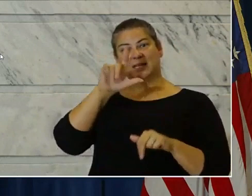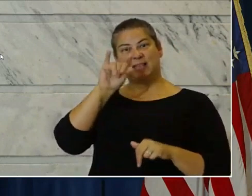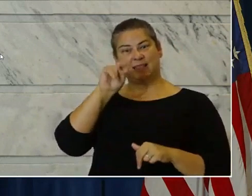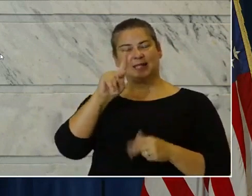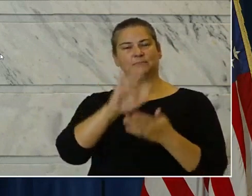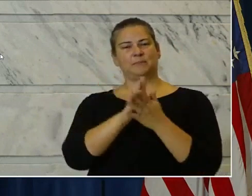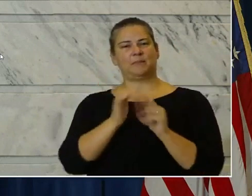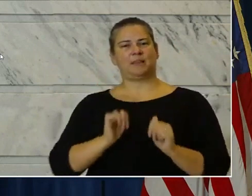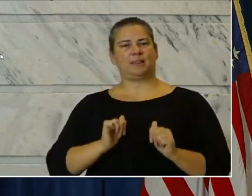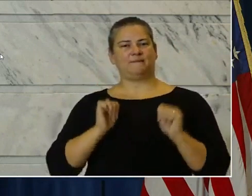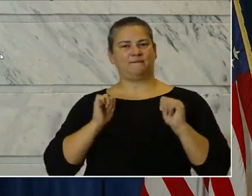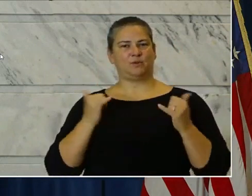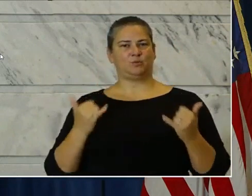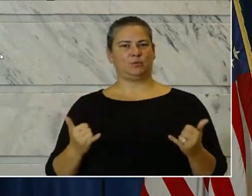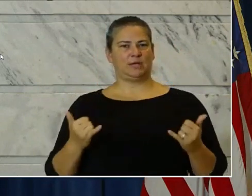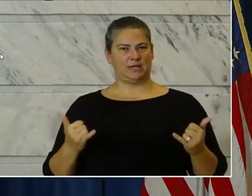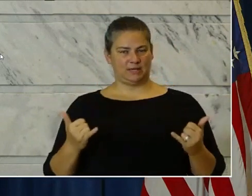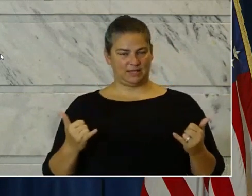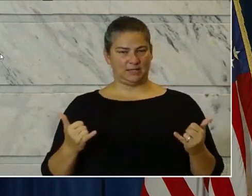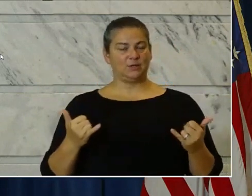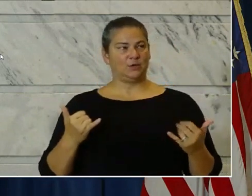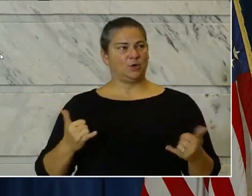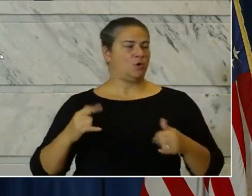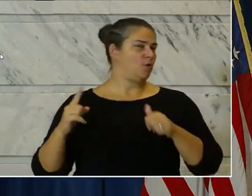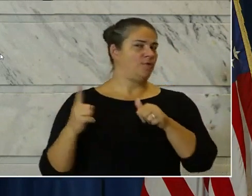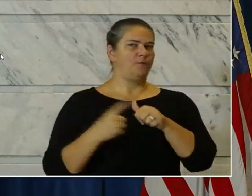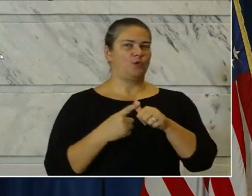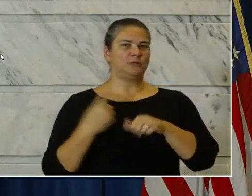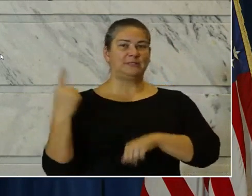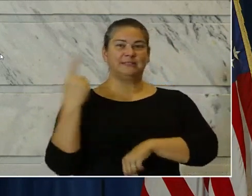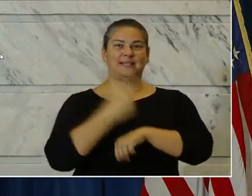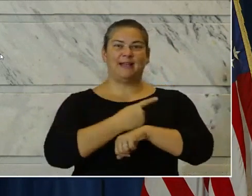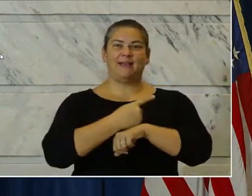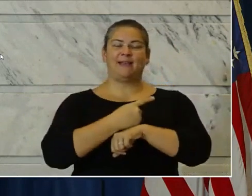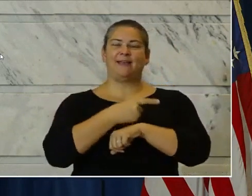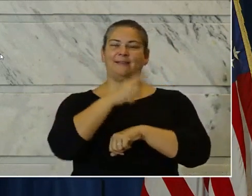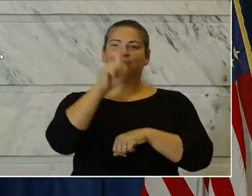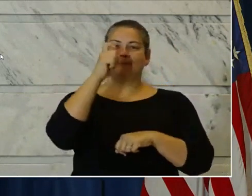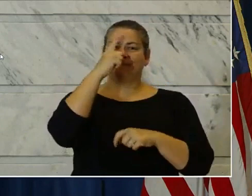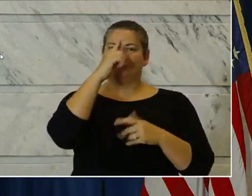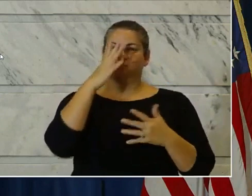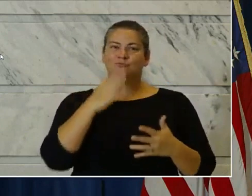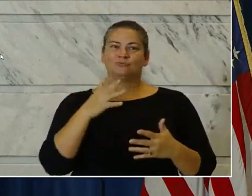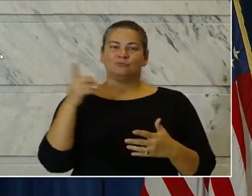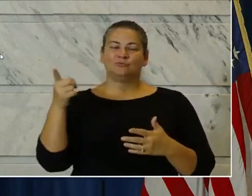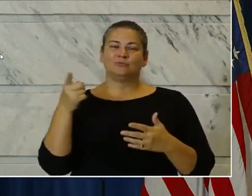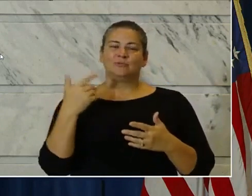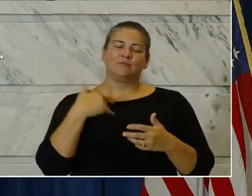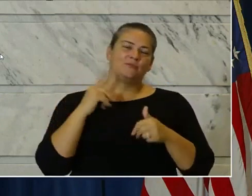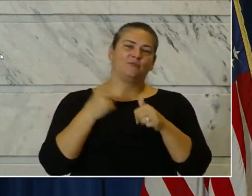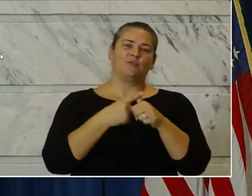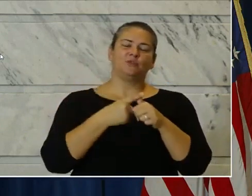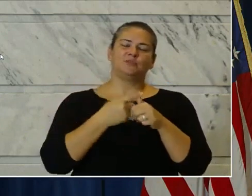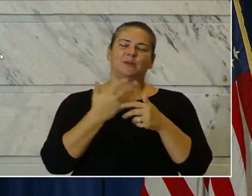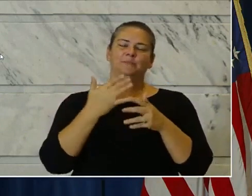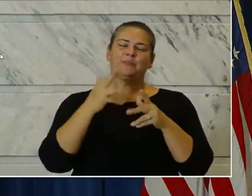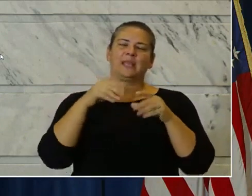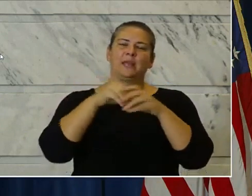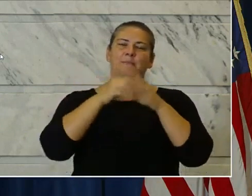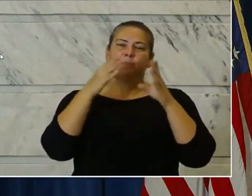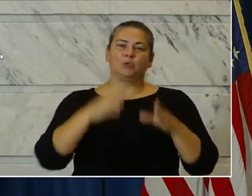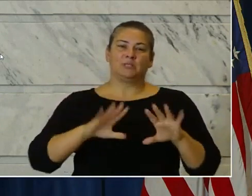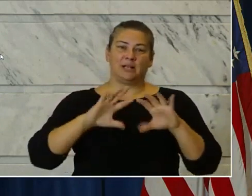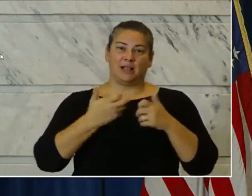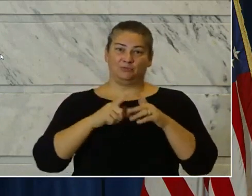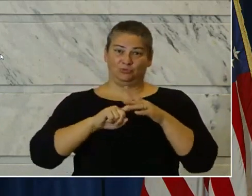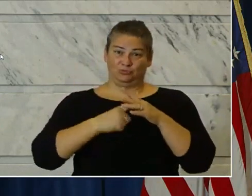live. Today is September 28th, so it is the first day that the governor recommended in-person classes resume.